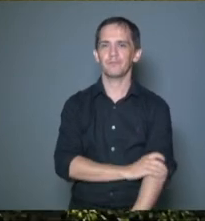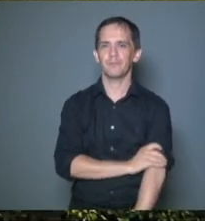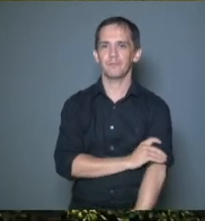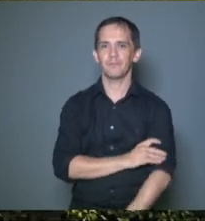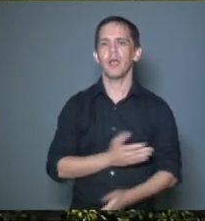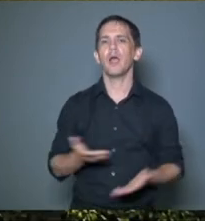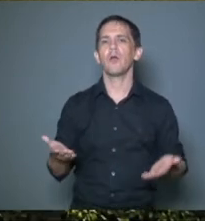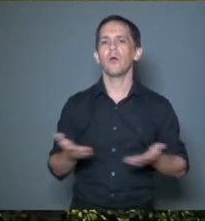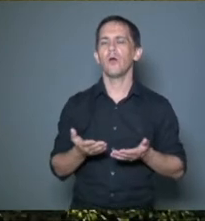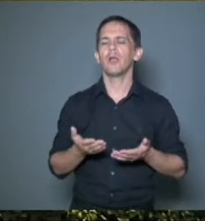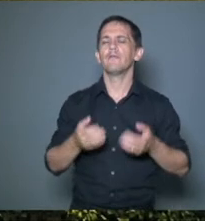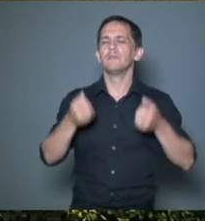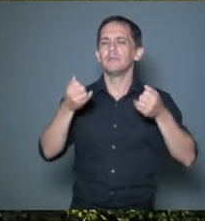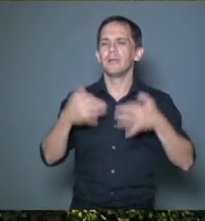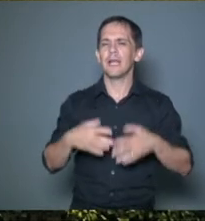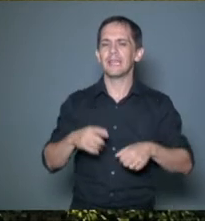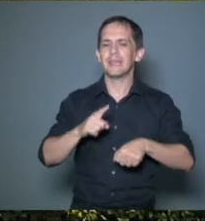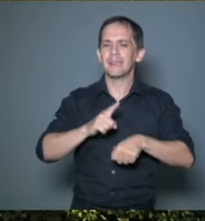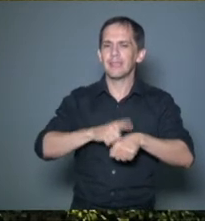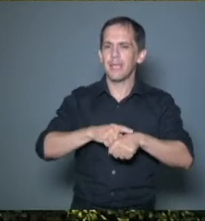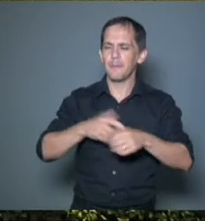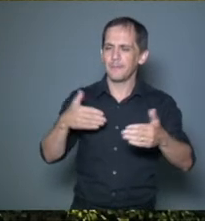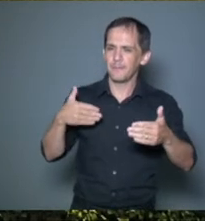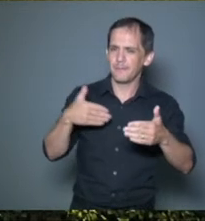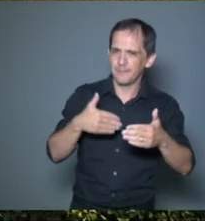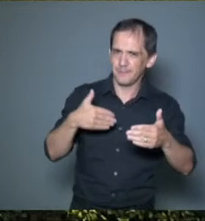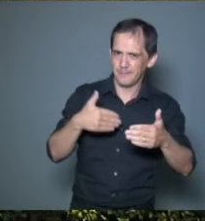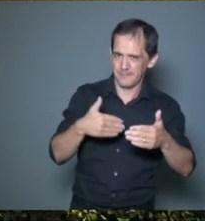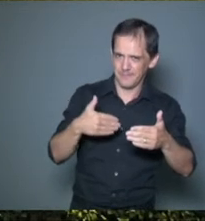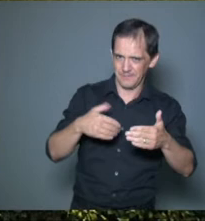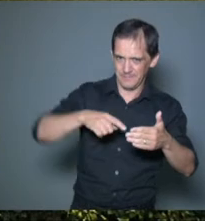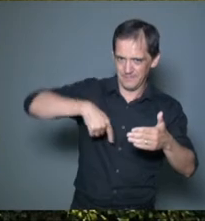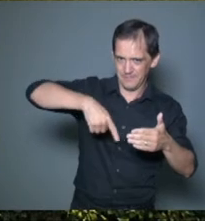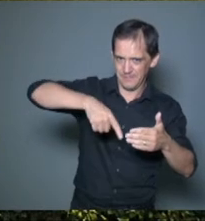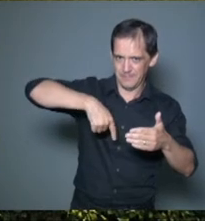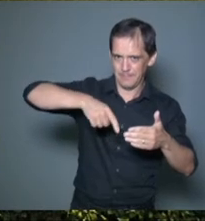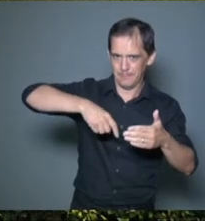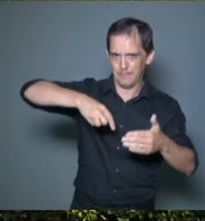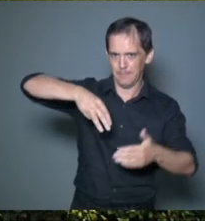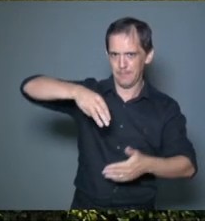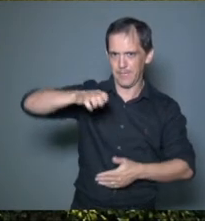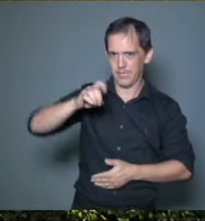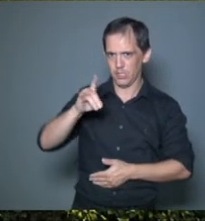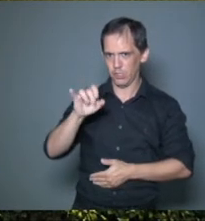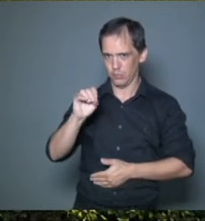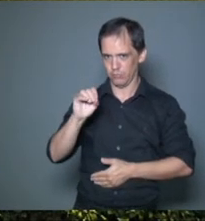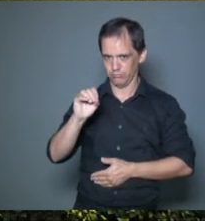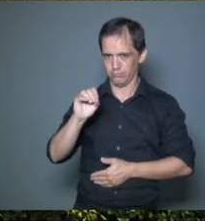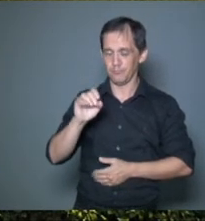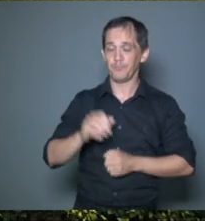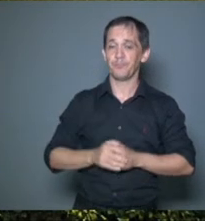Let us now speak about the midterm, short to midterm.